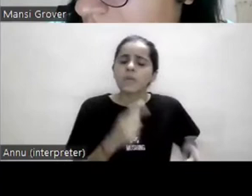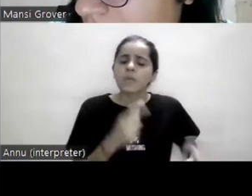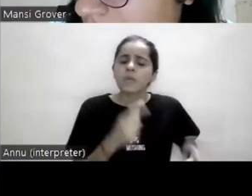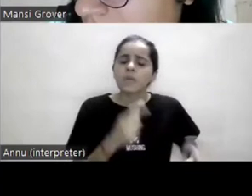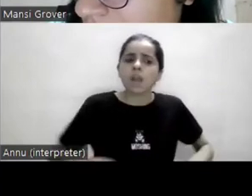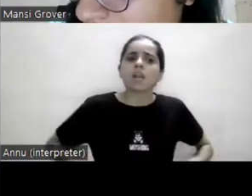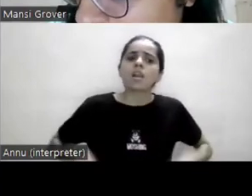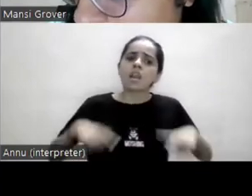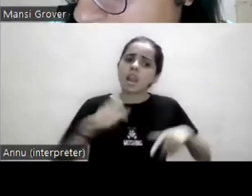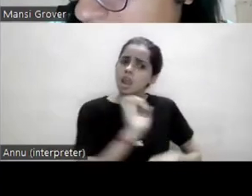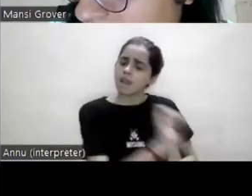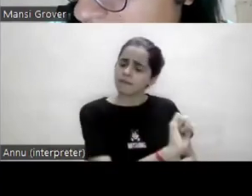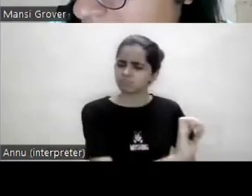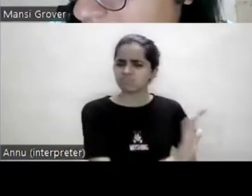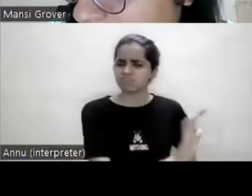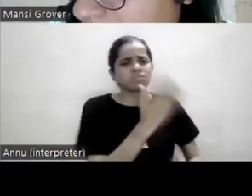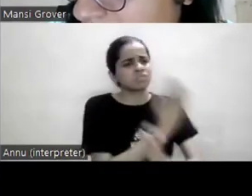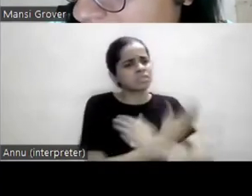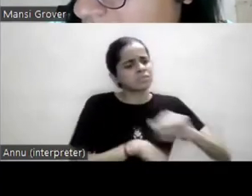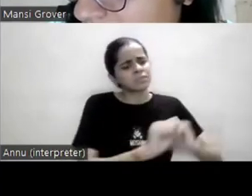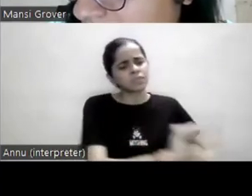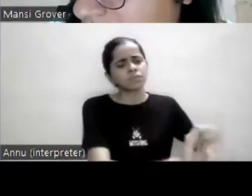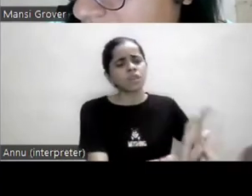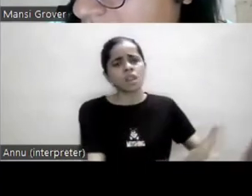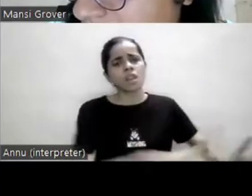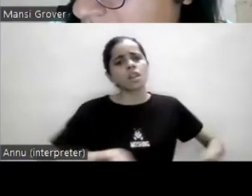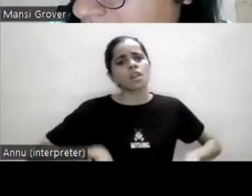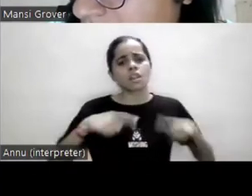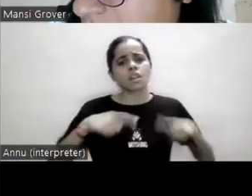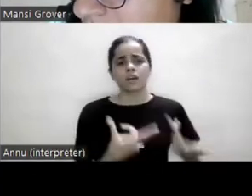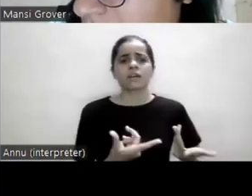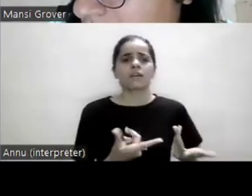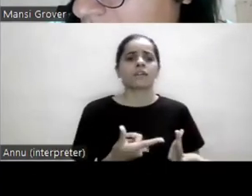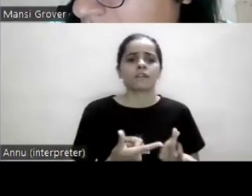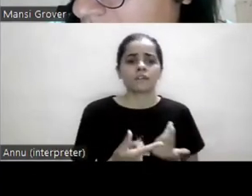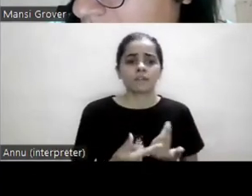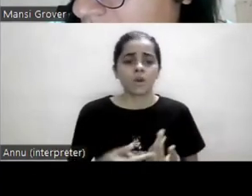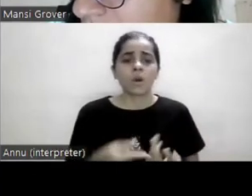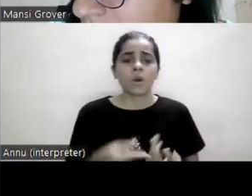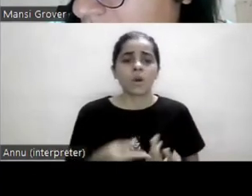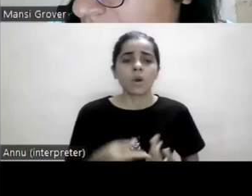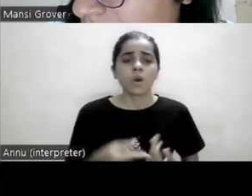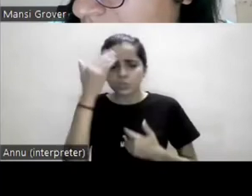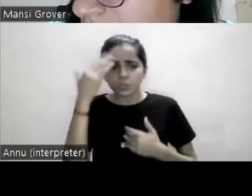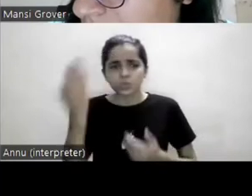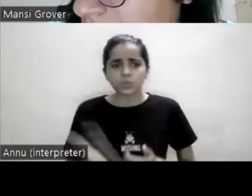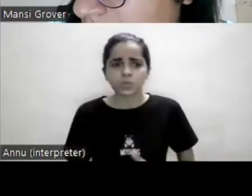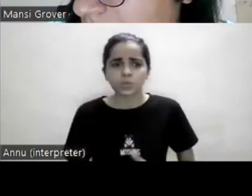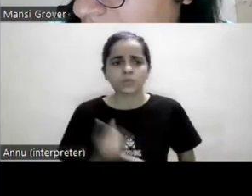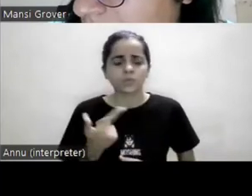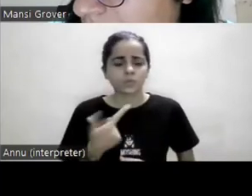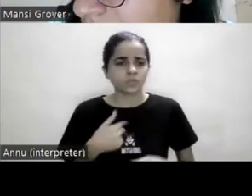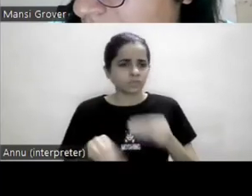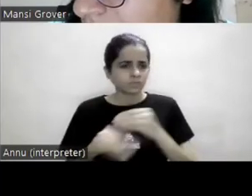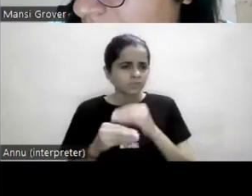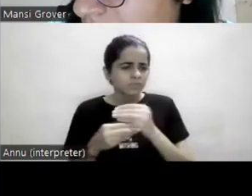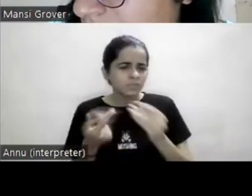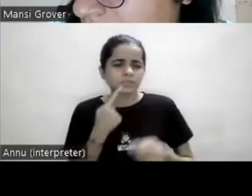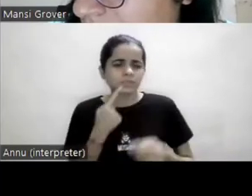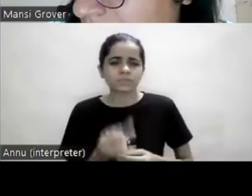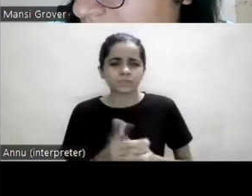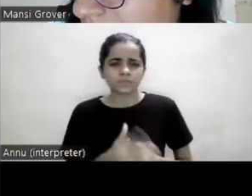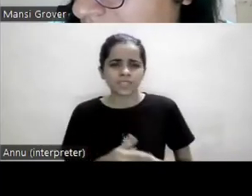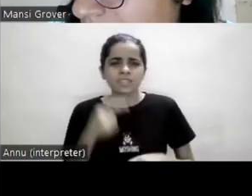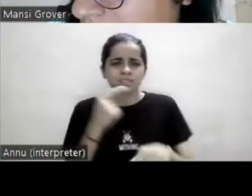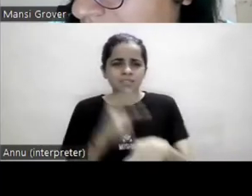live. We should also blur these kind of boundaries also. But, you know, one thing which I must say, sometimes